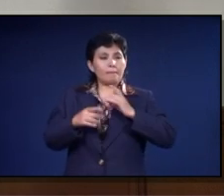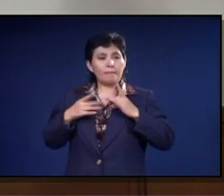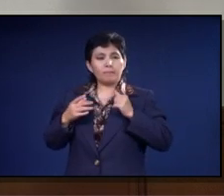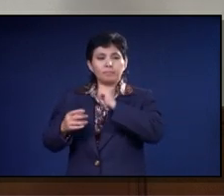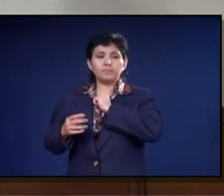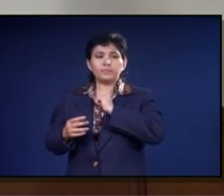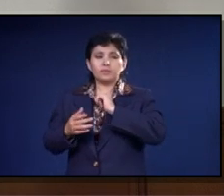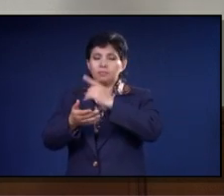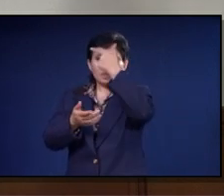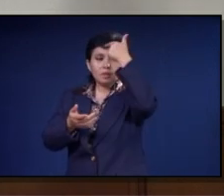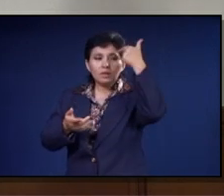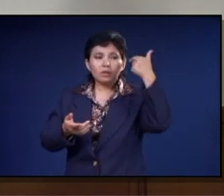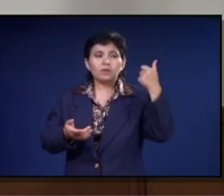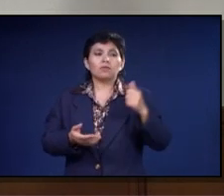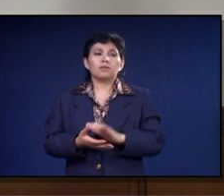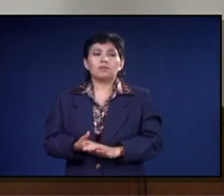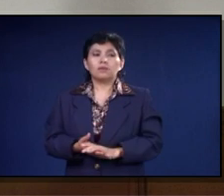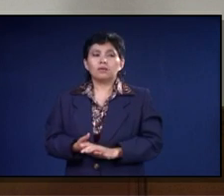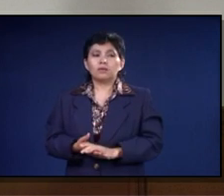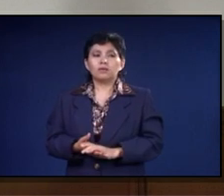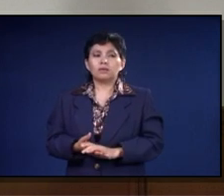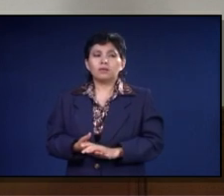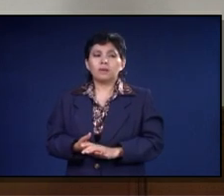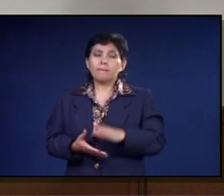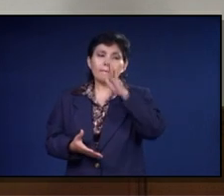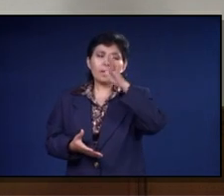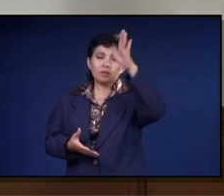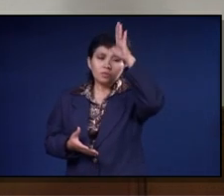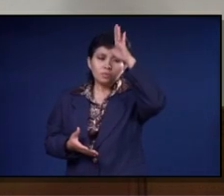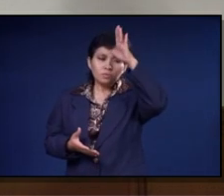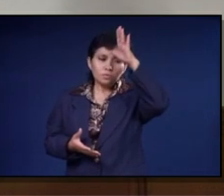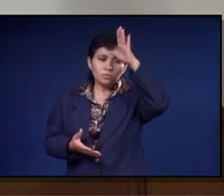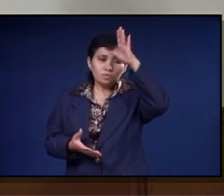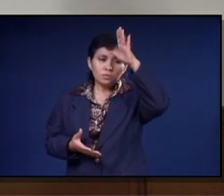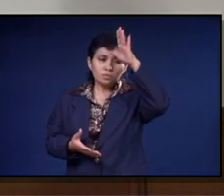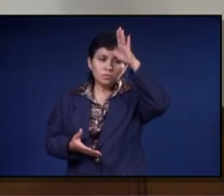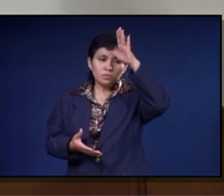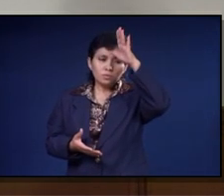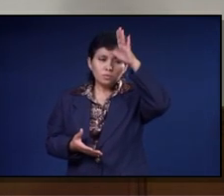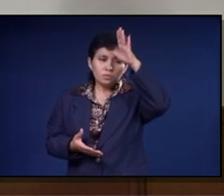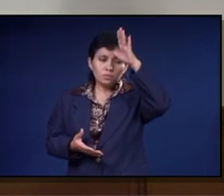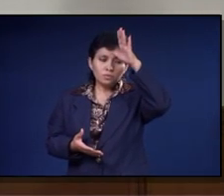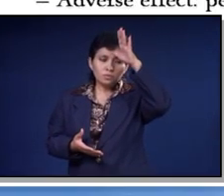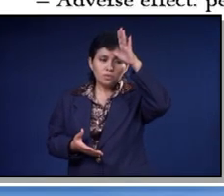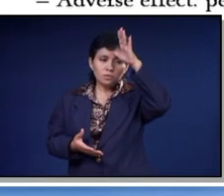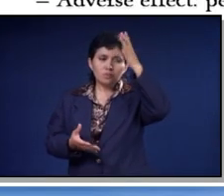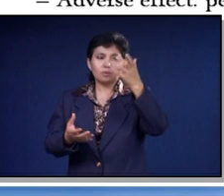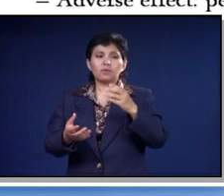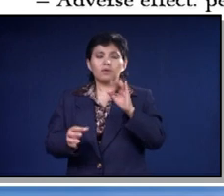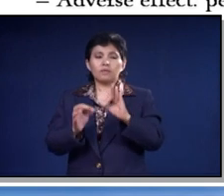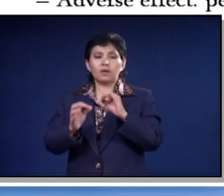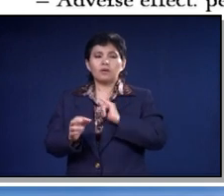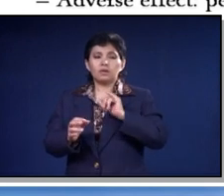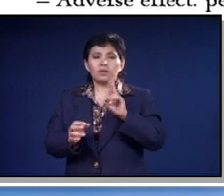that. Because, let's say parents, one of the famous phrase that they use is, you are